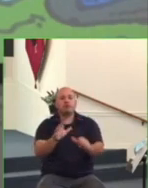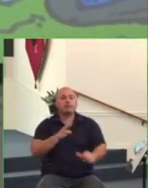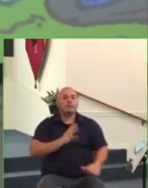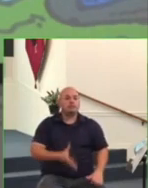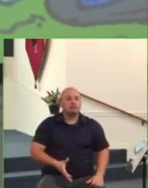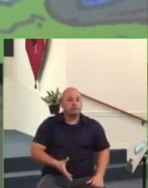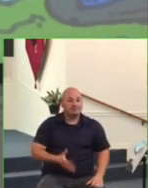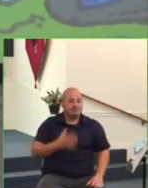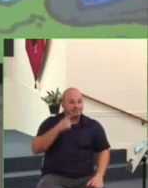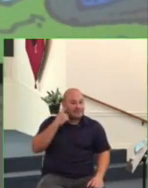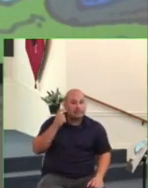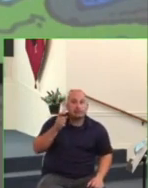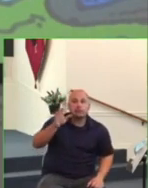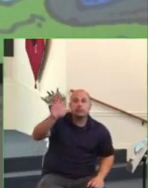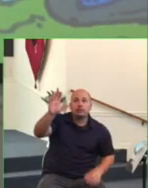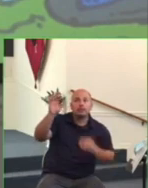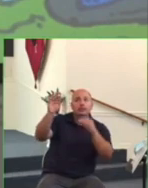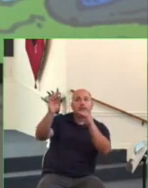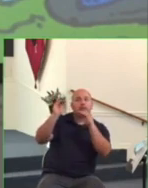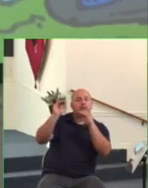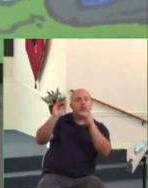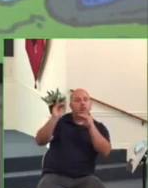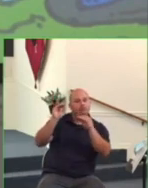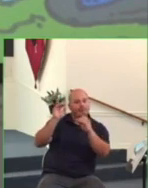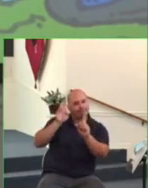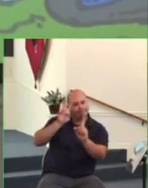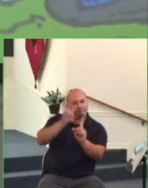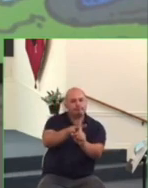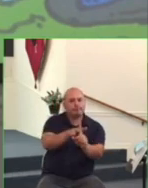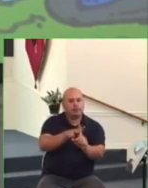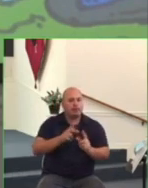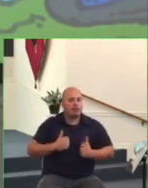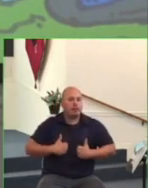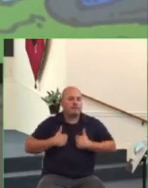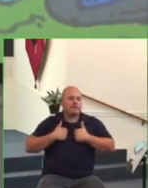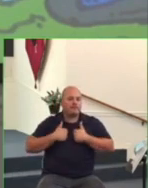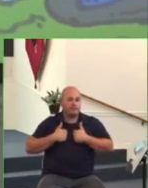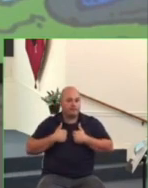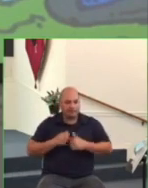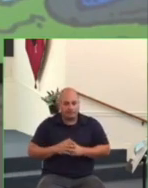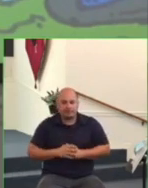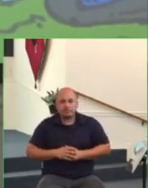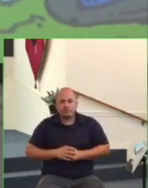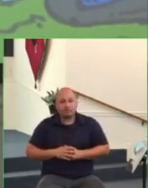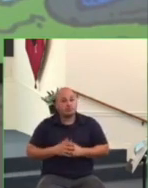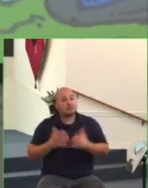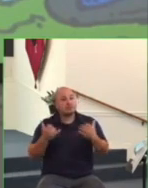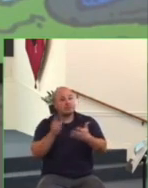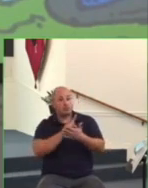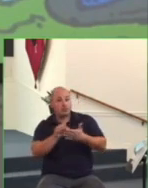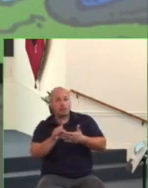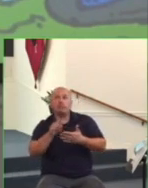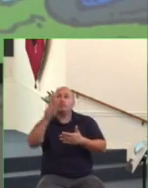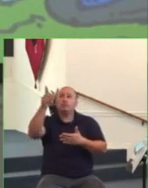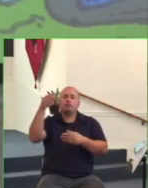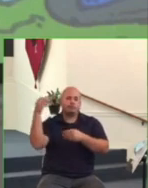you this week. May he bless you that you may follow the teachings of Jesus. Let's pray together.